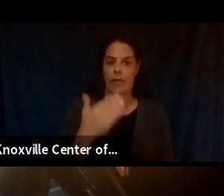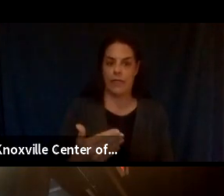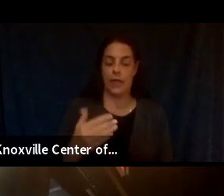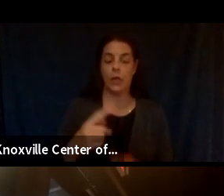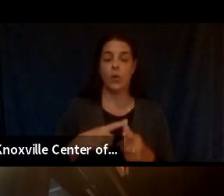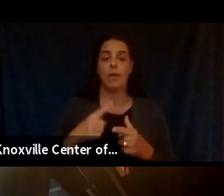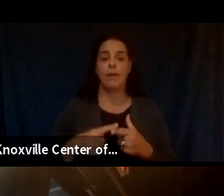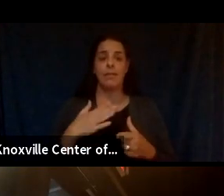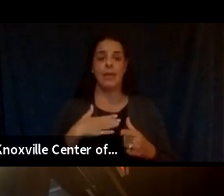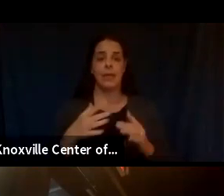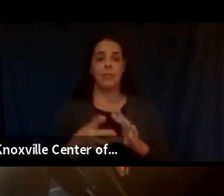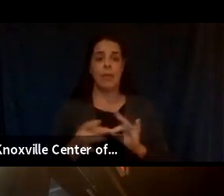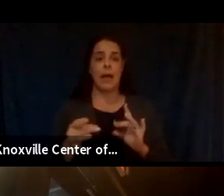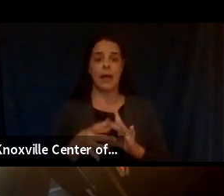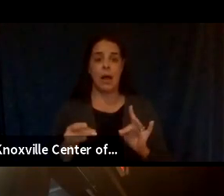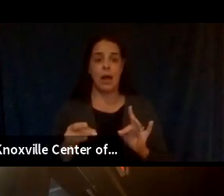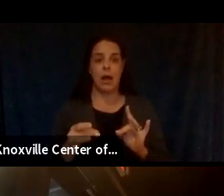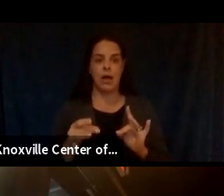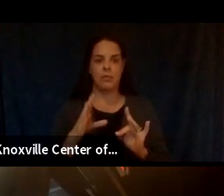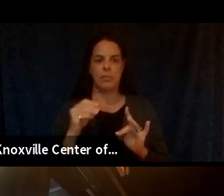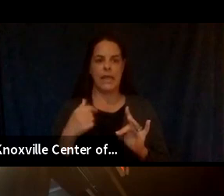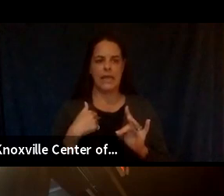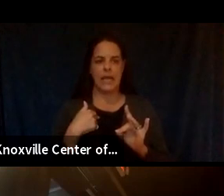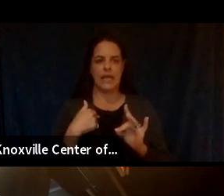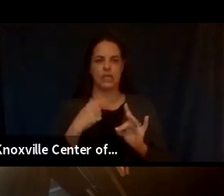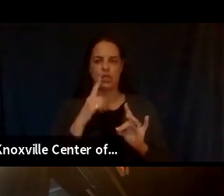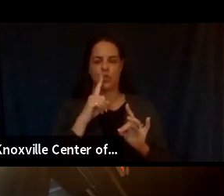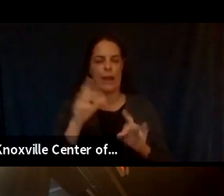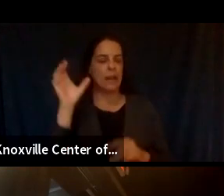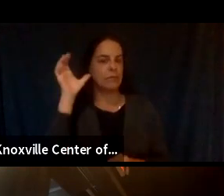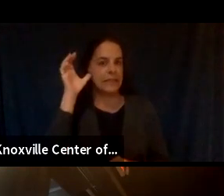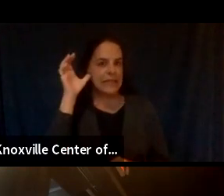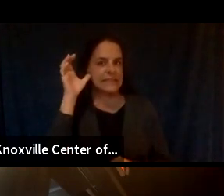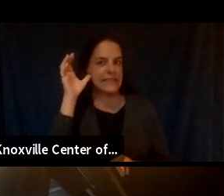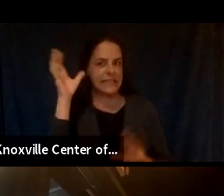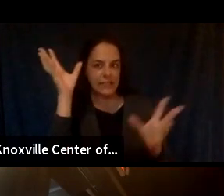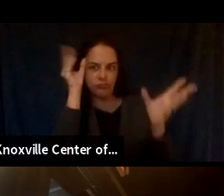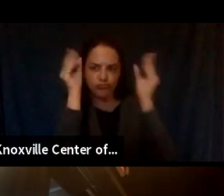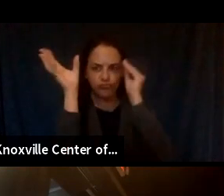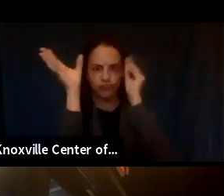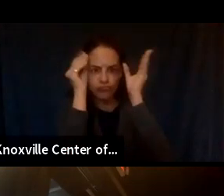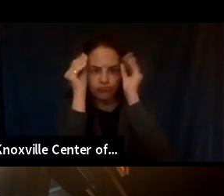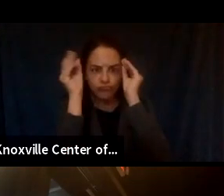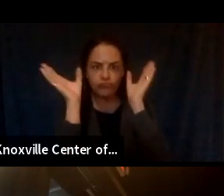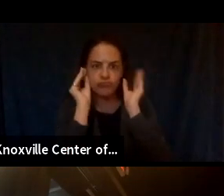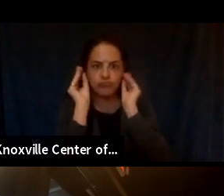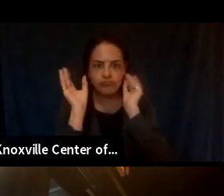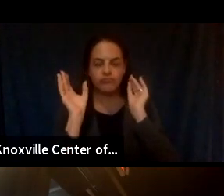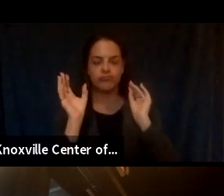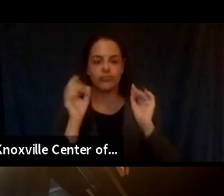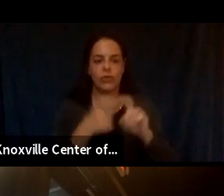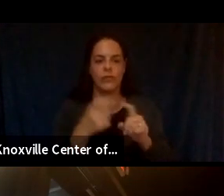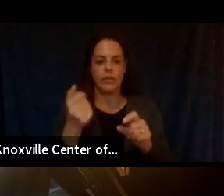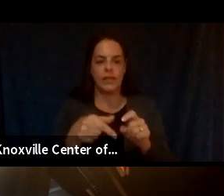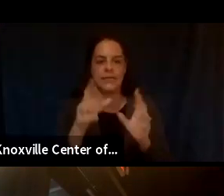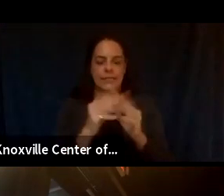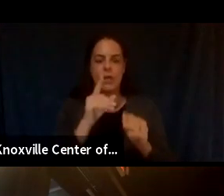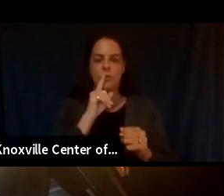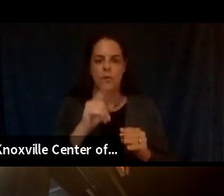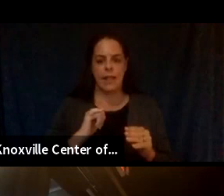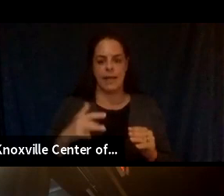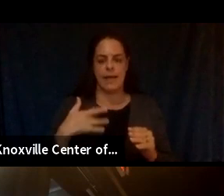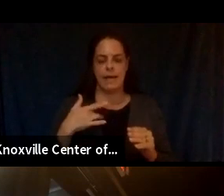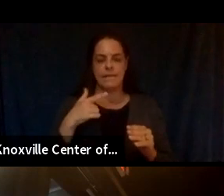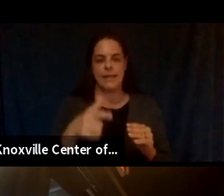my comment was, and I've kind of just been really just listening and absorbing through this. And I mean, I think this really gets back in a